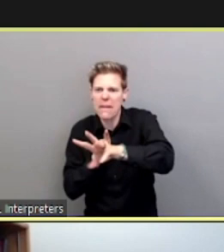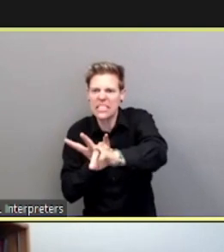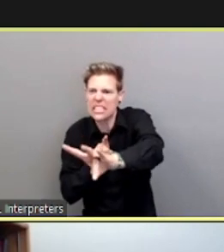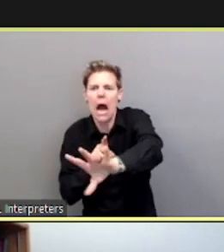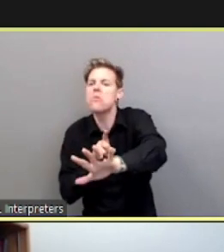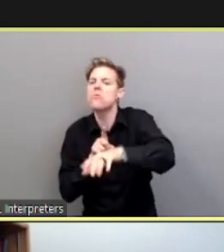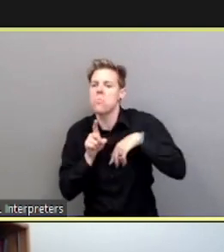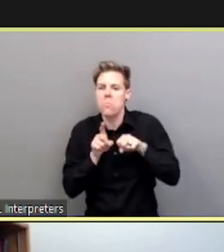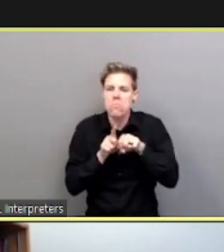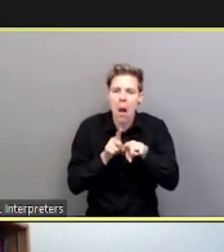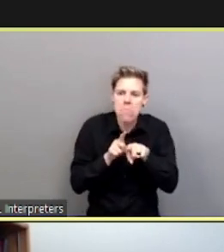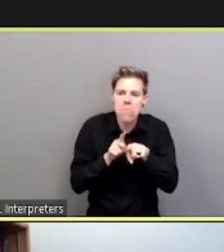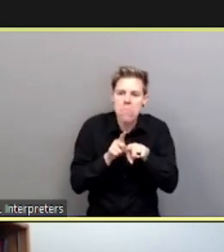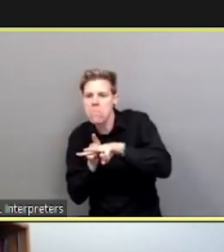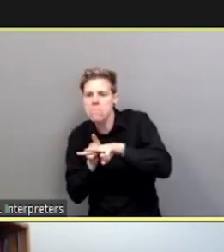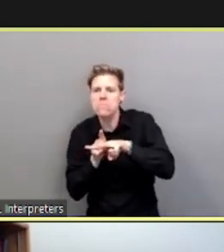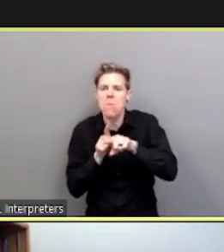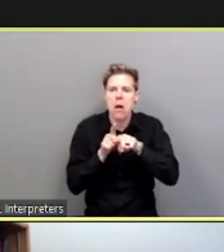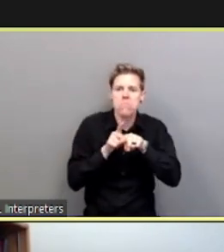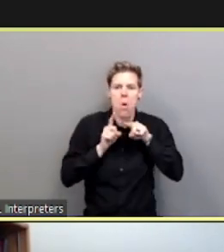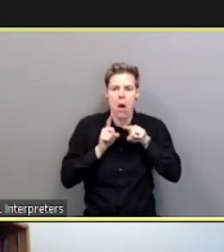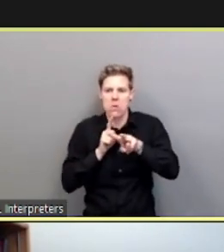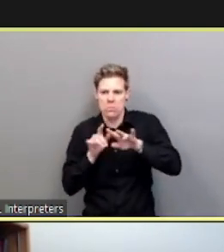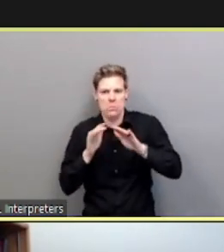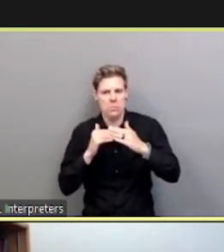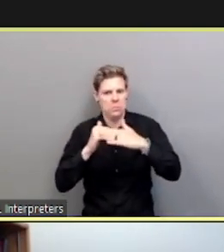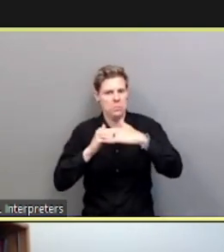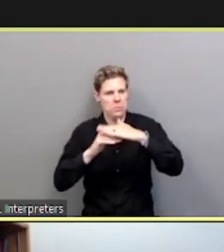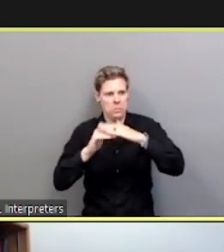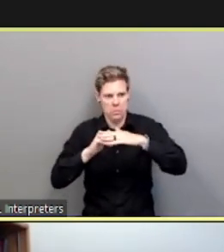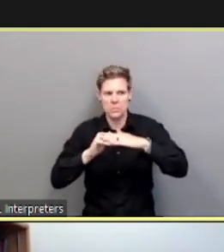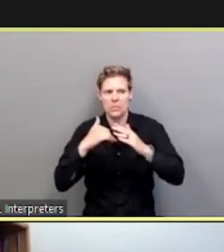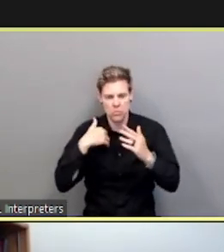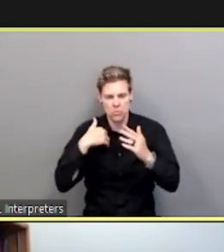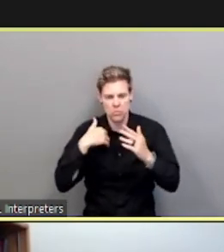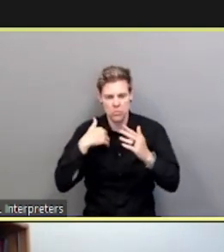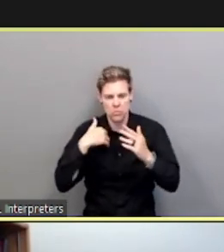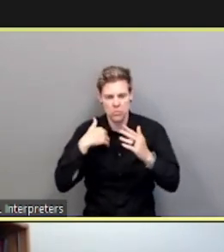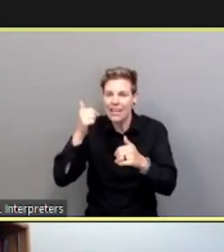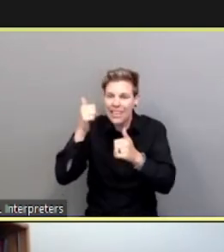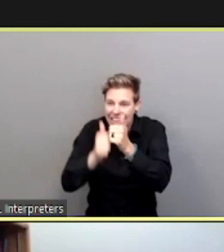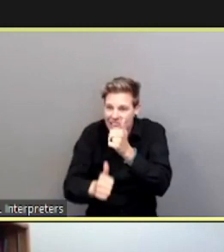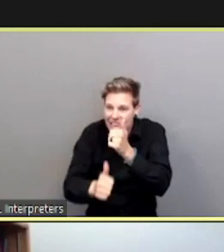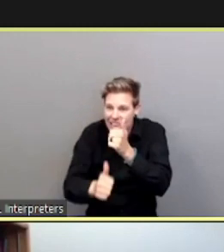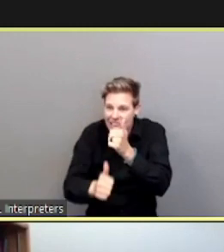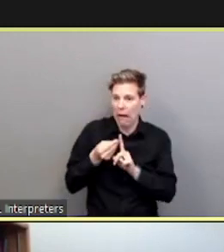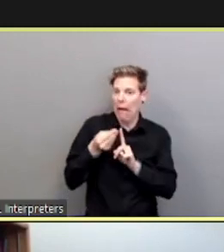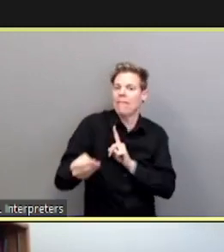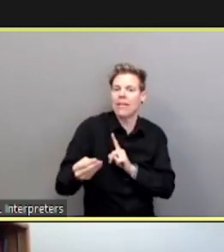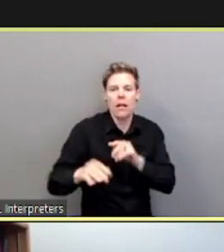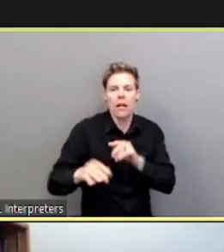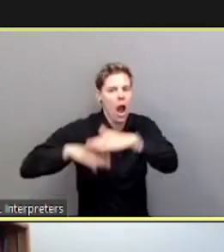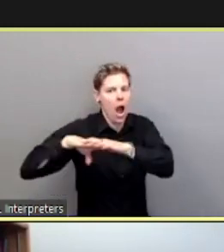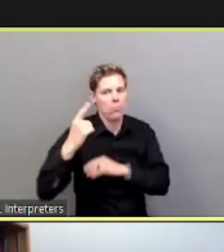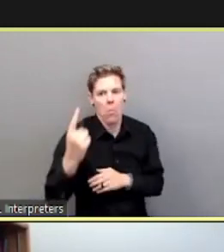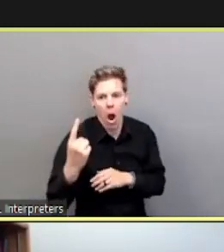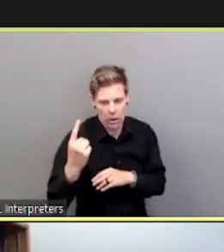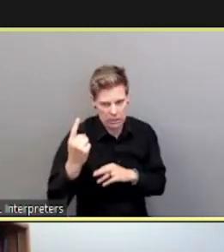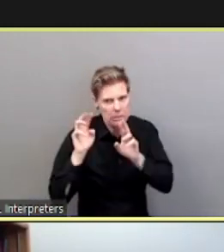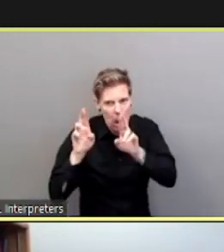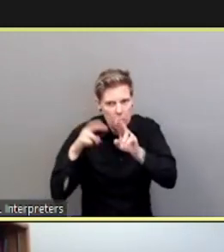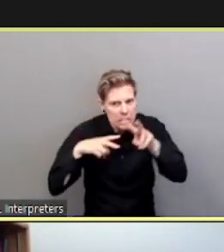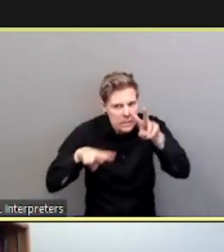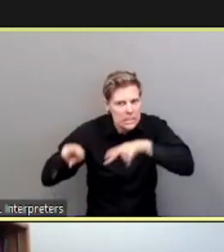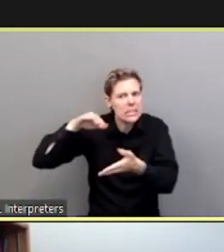hoping to see this drop below 1. And again, I think the box is indicating that we got the word